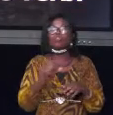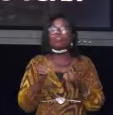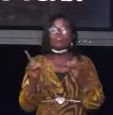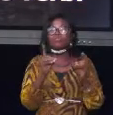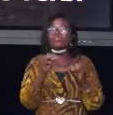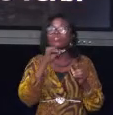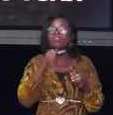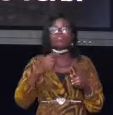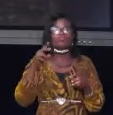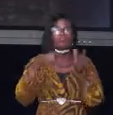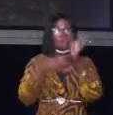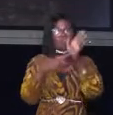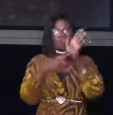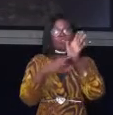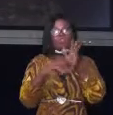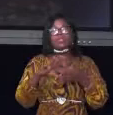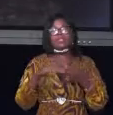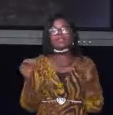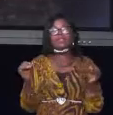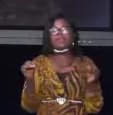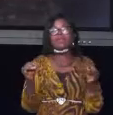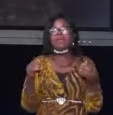show tense.